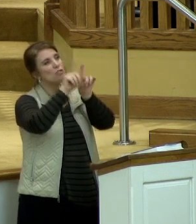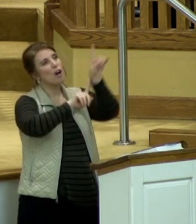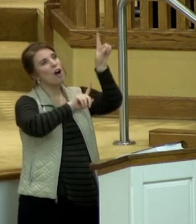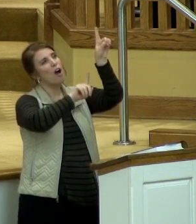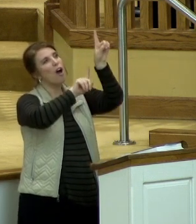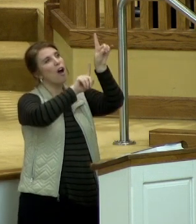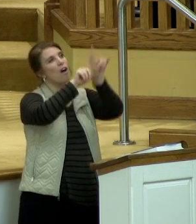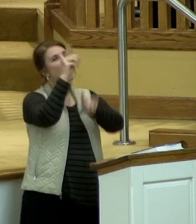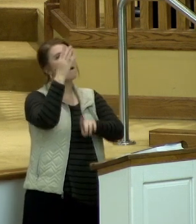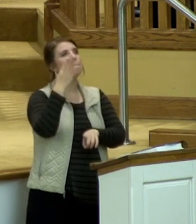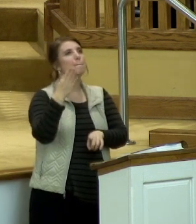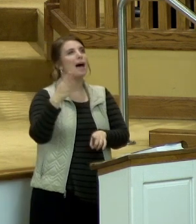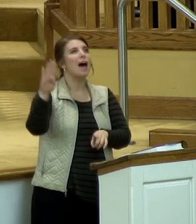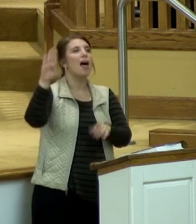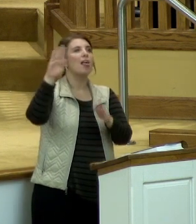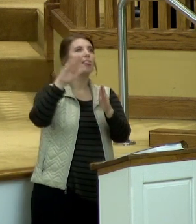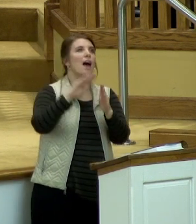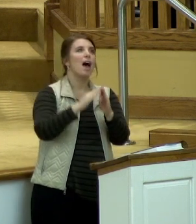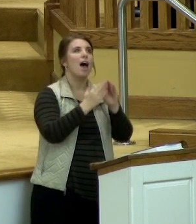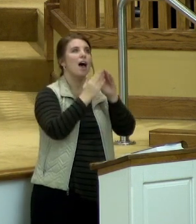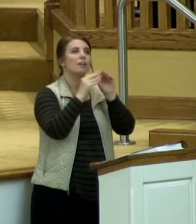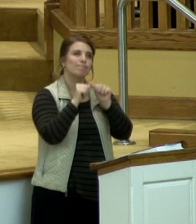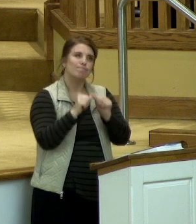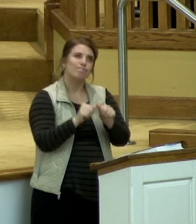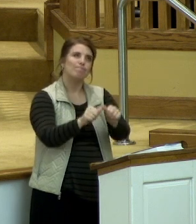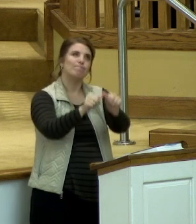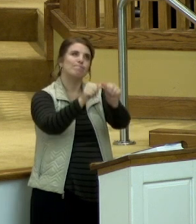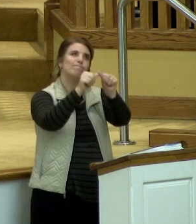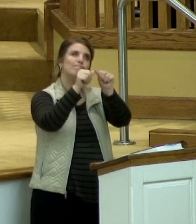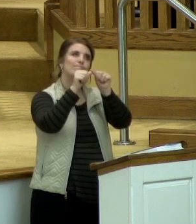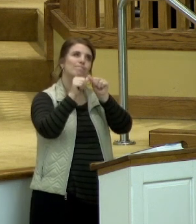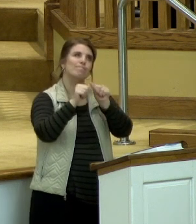of Bethlehem, shine